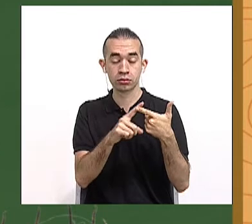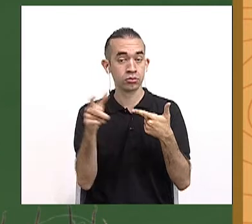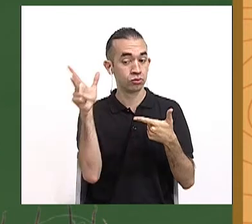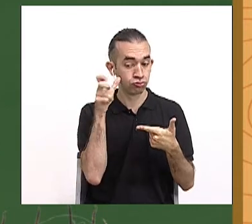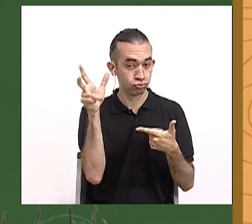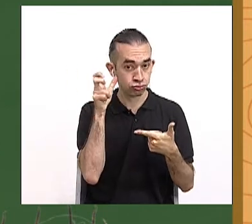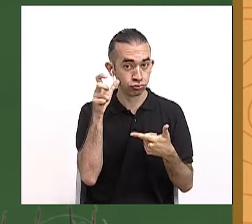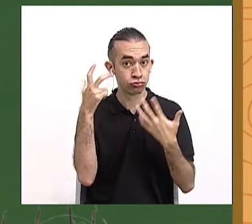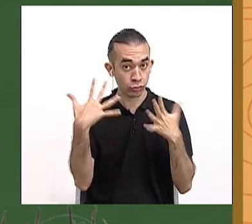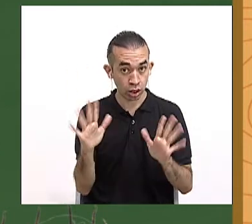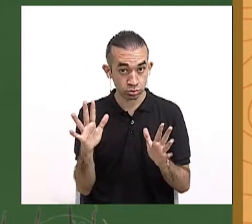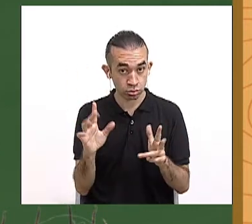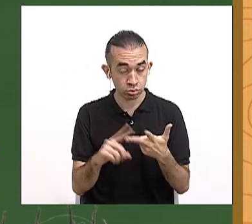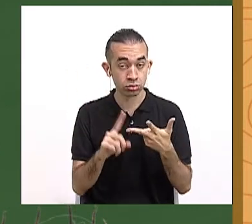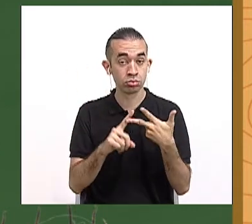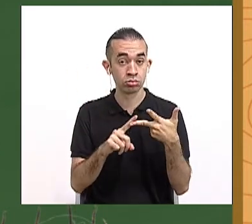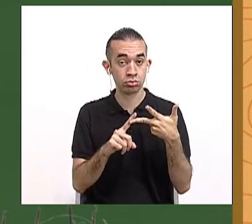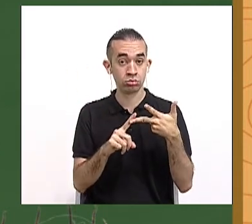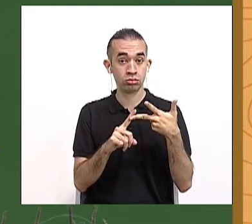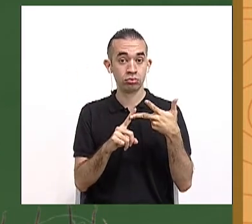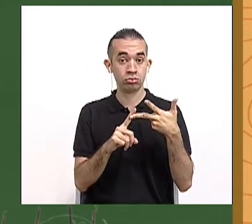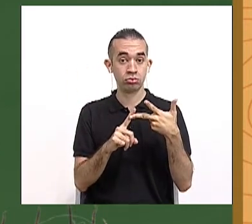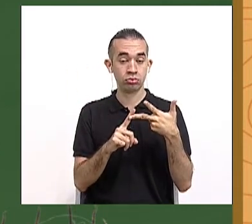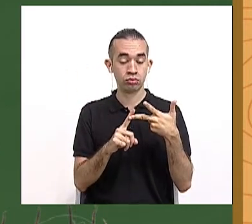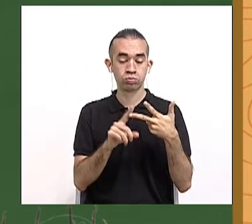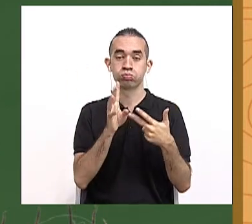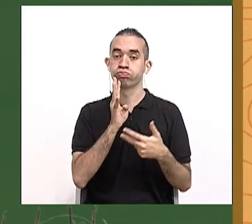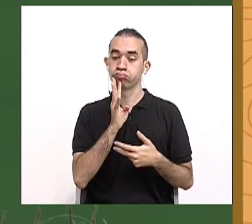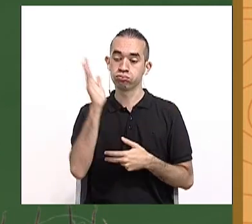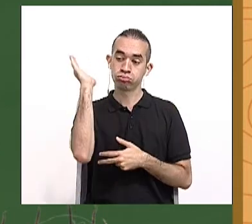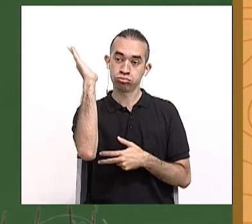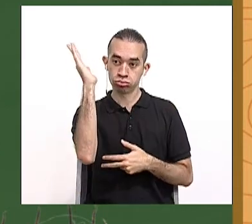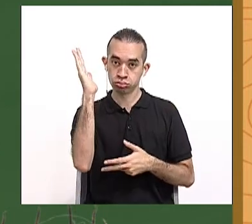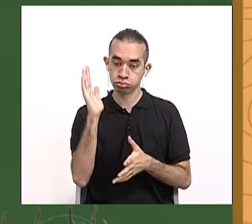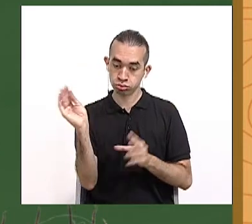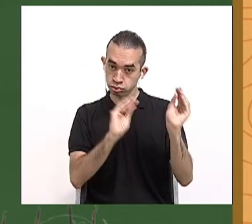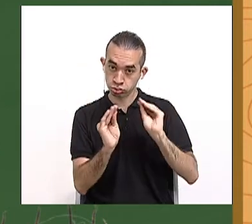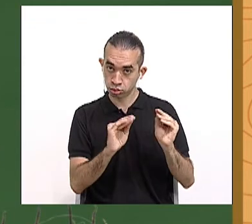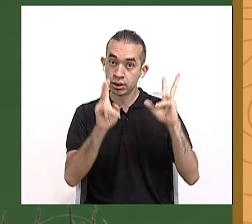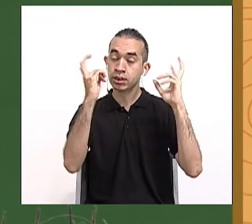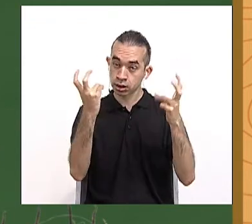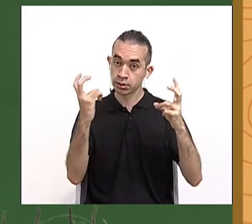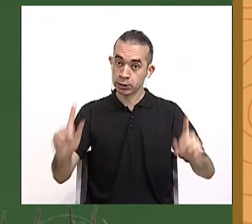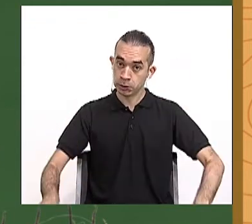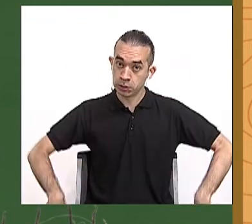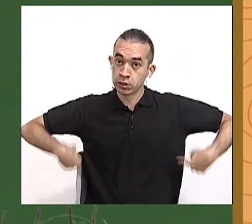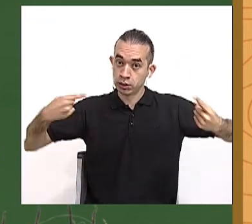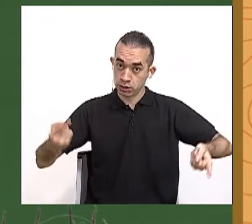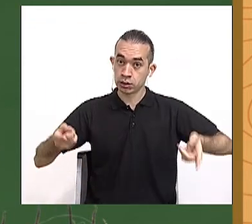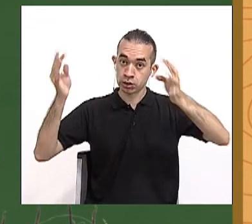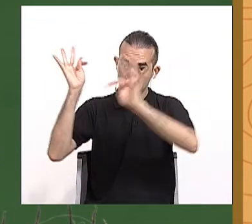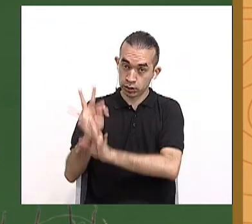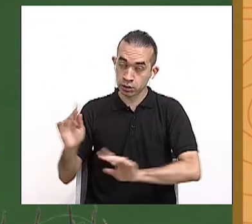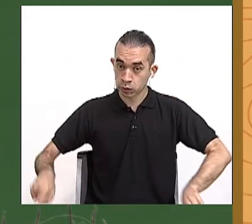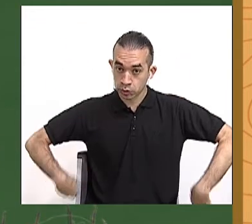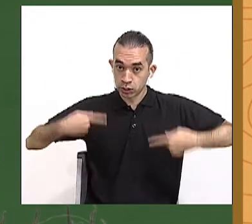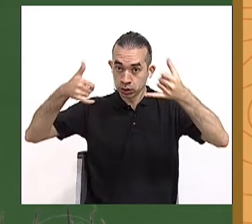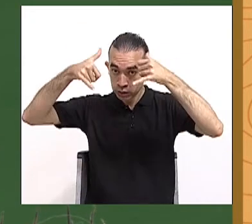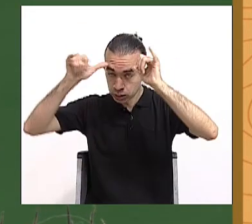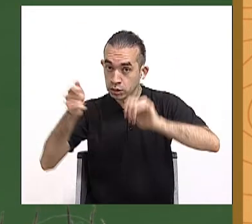help. Okay, it's time to self-assess what we did during today's lesson. Did I follow all the